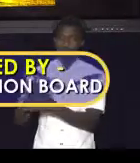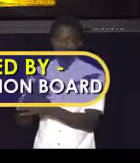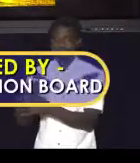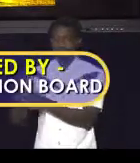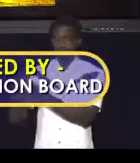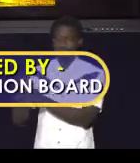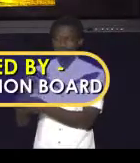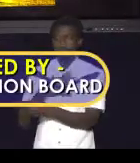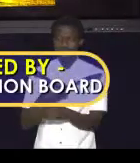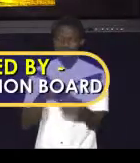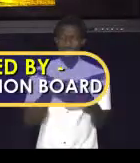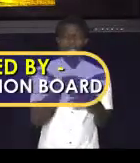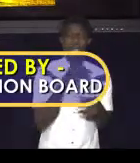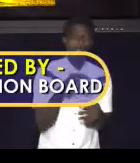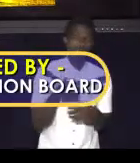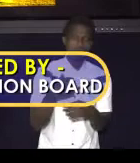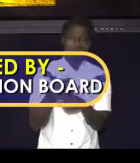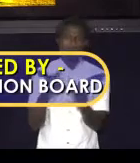out without